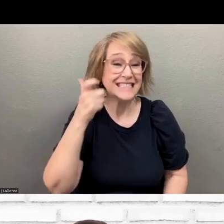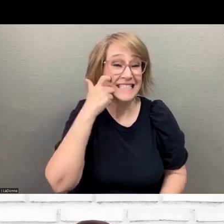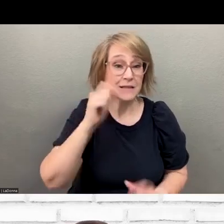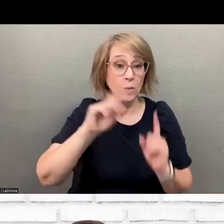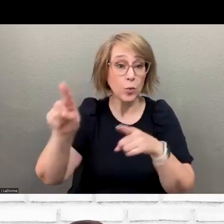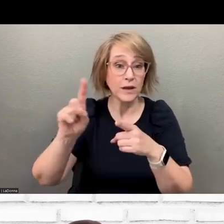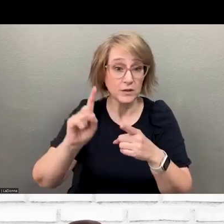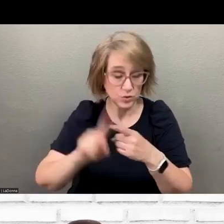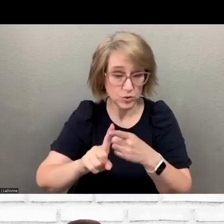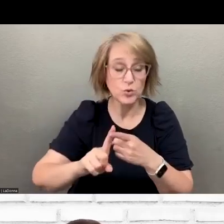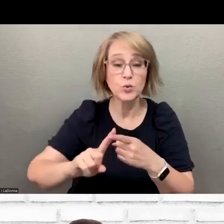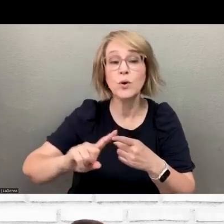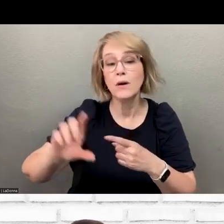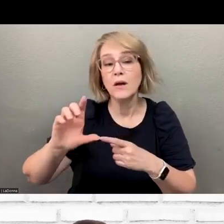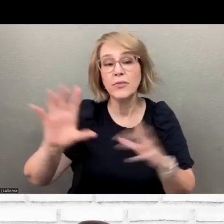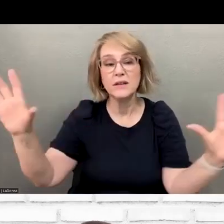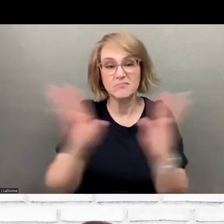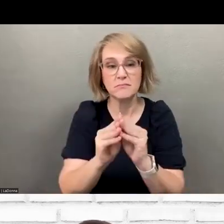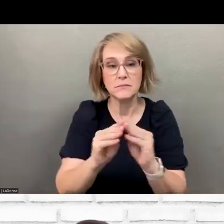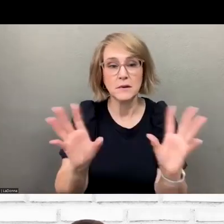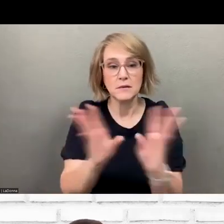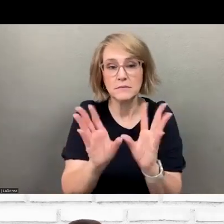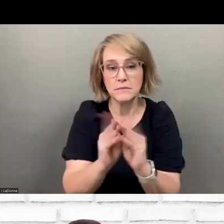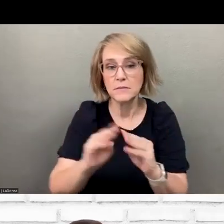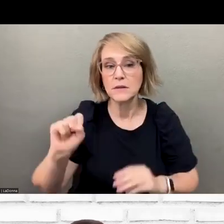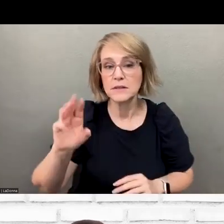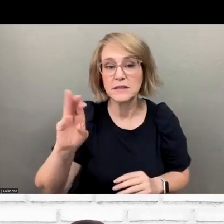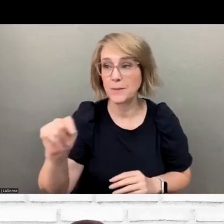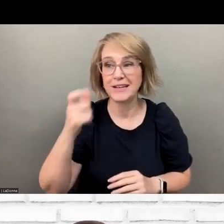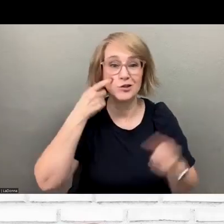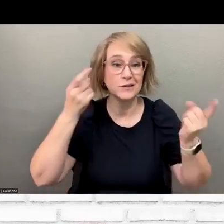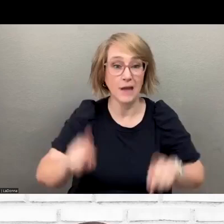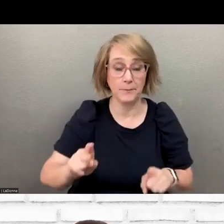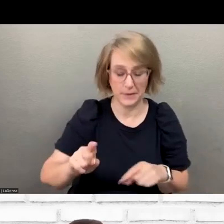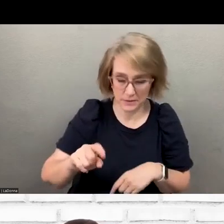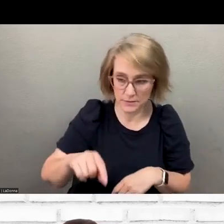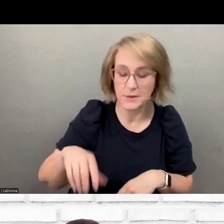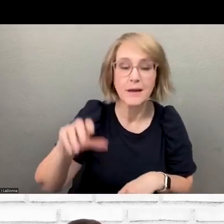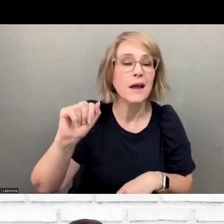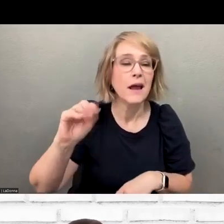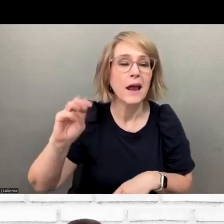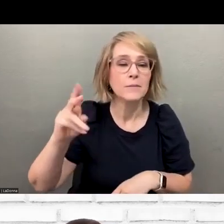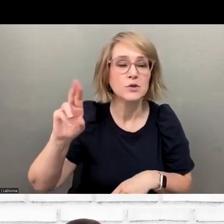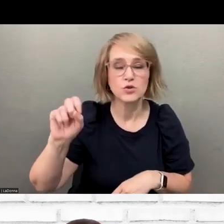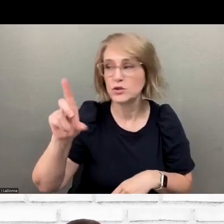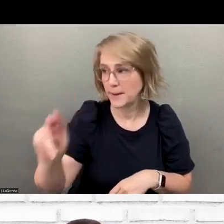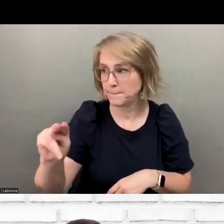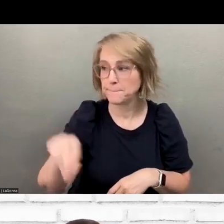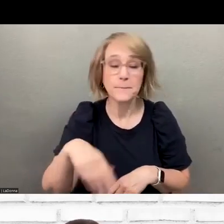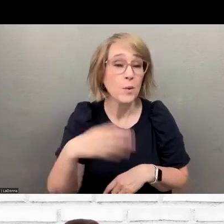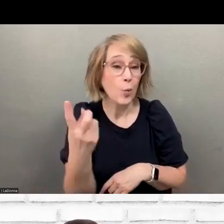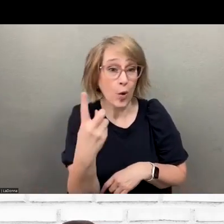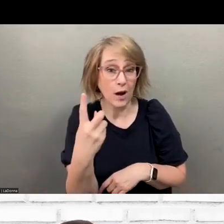in Amsterdam. And I just wanted to give you a really quick overview of one of the sectors that we were taking a look at. I